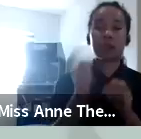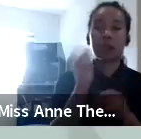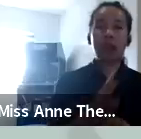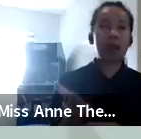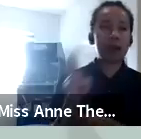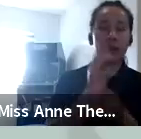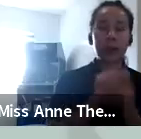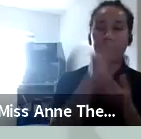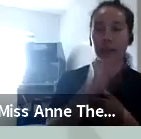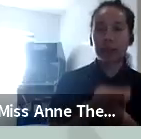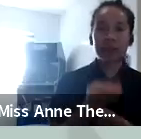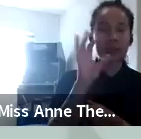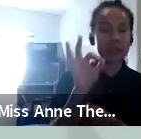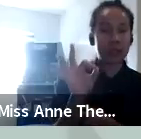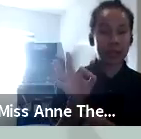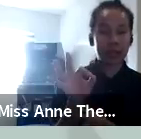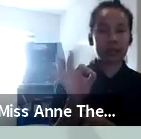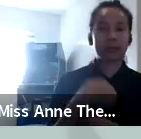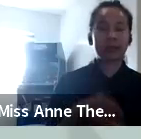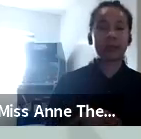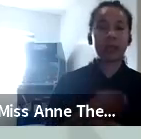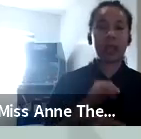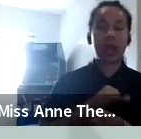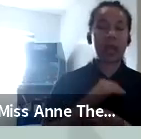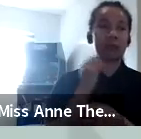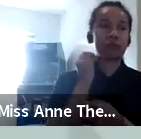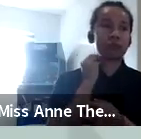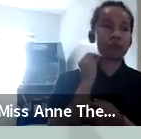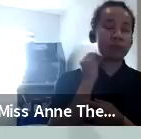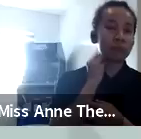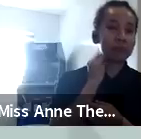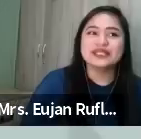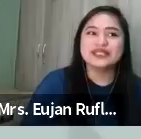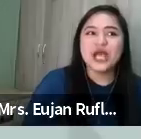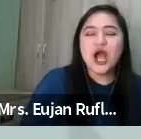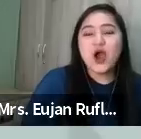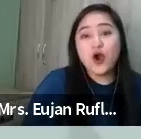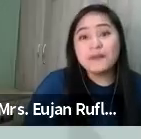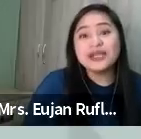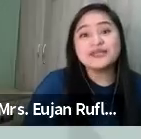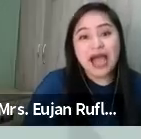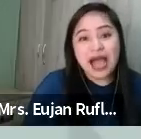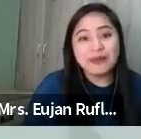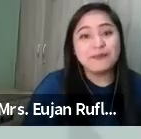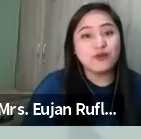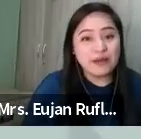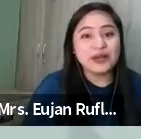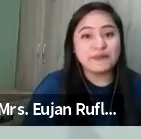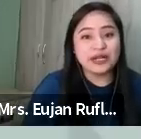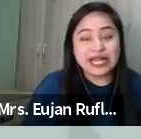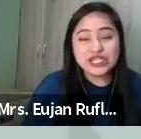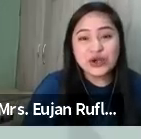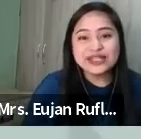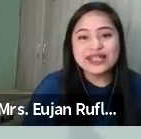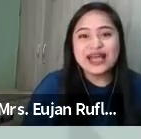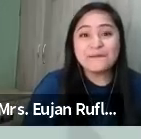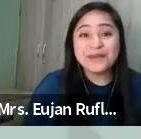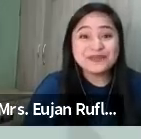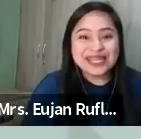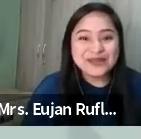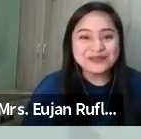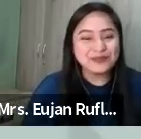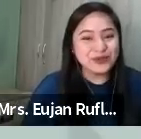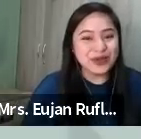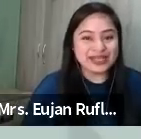March 9, I jokingly told the parents of my pupils, "Oh, mas mahaba po ang preparation,